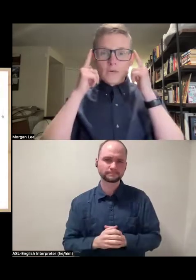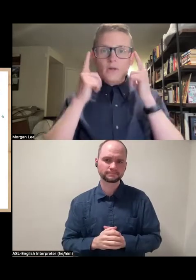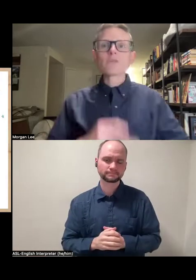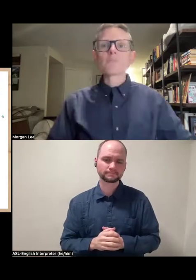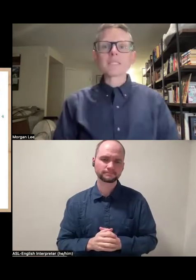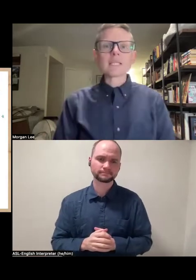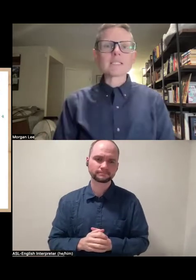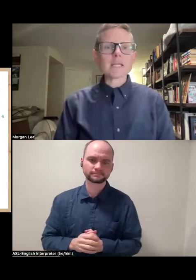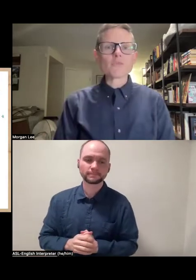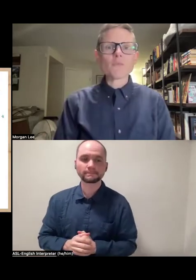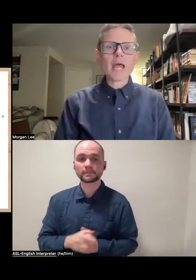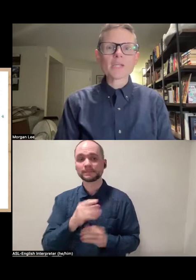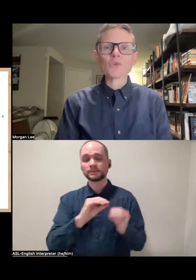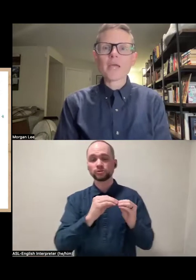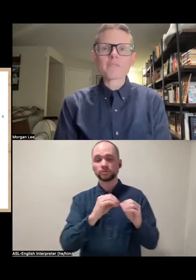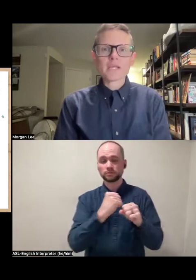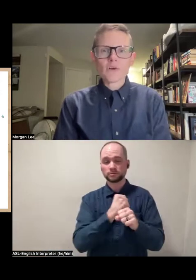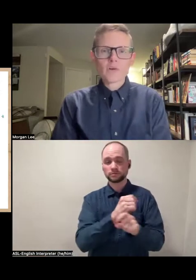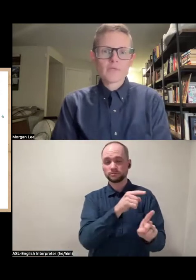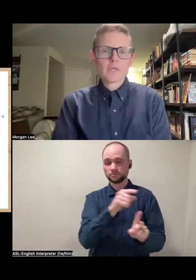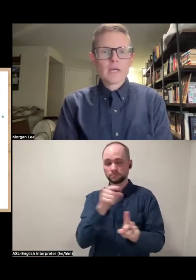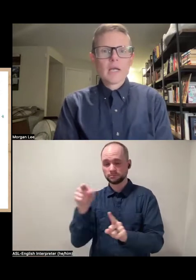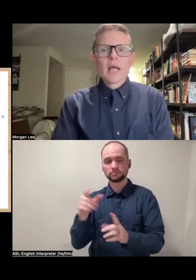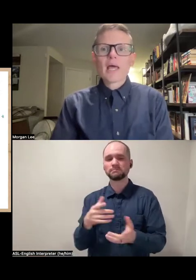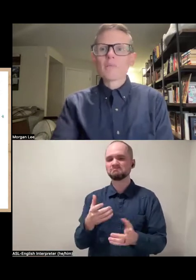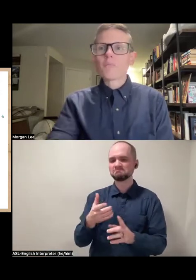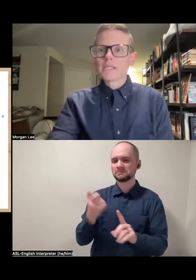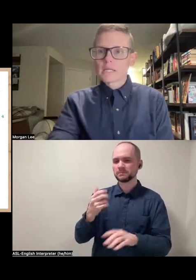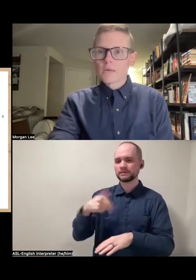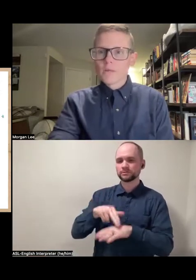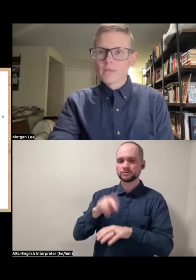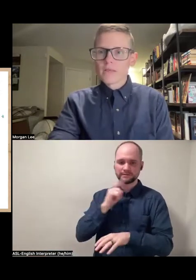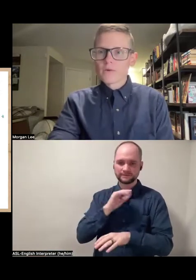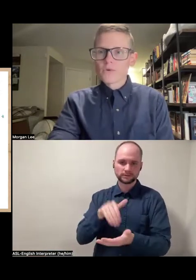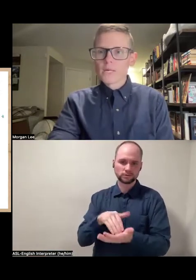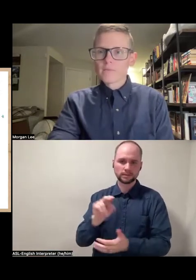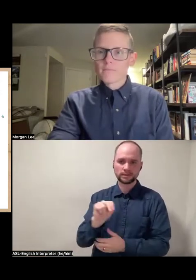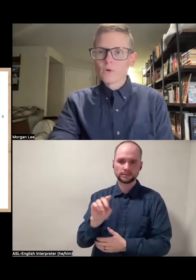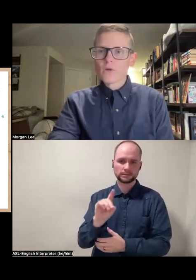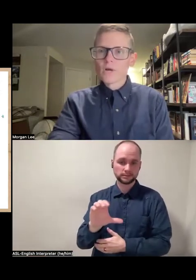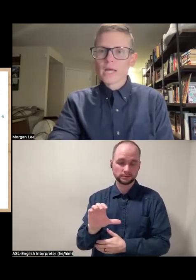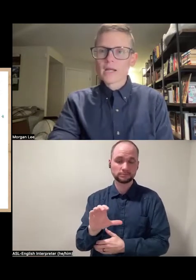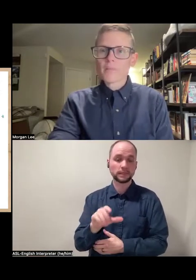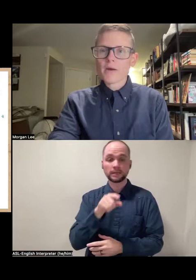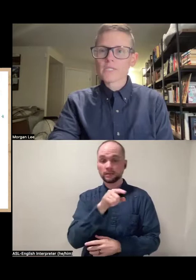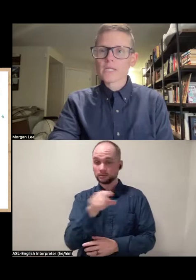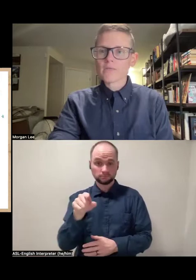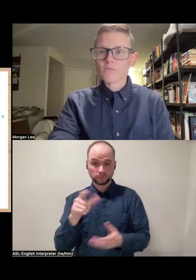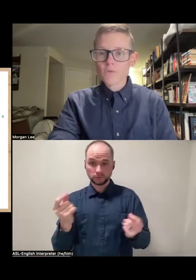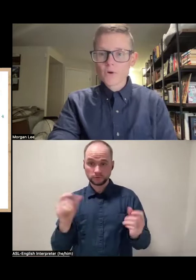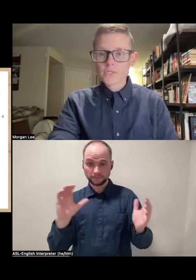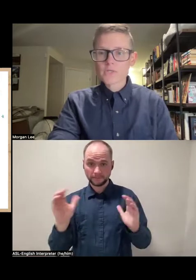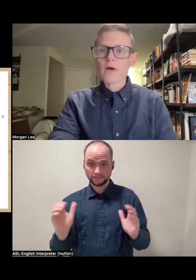So these are some statistics from the National Deaf Center. And basically what they are doing, we're looking at a